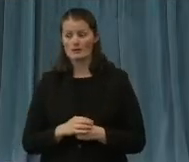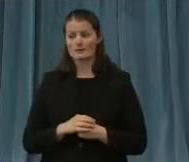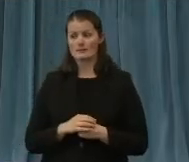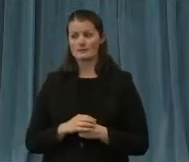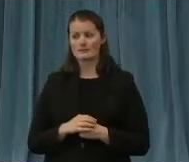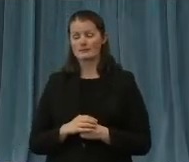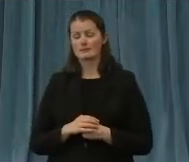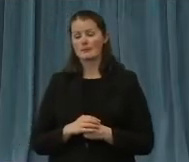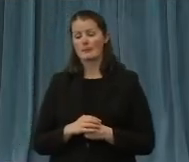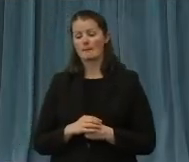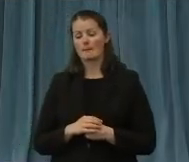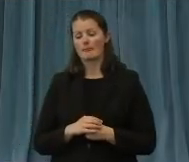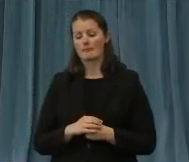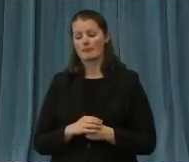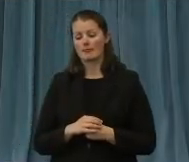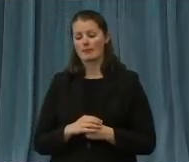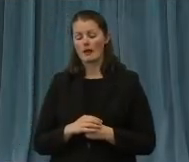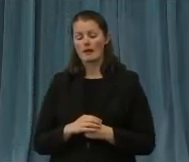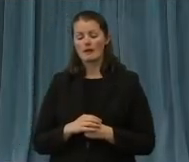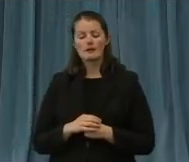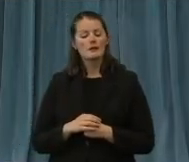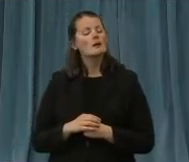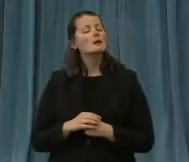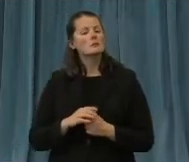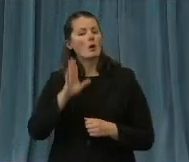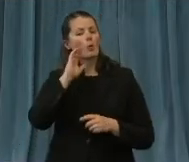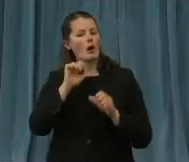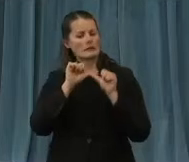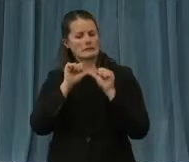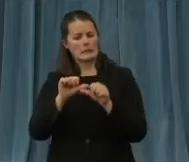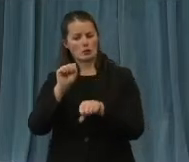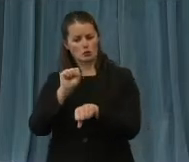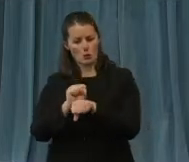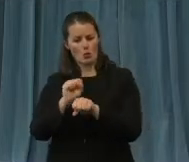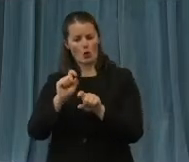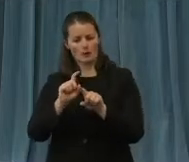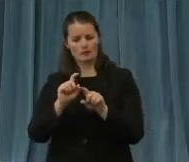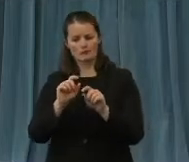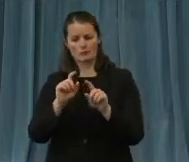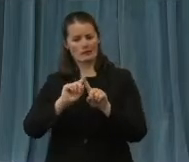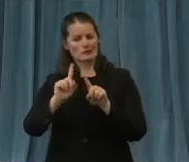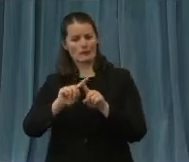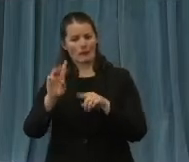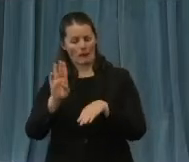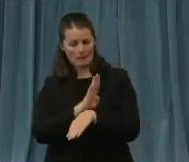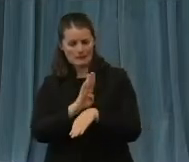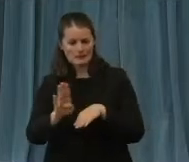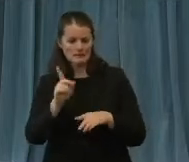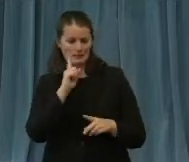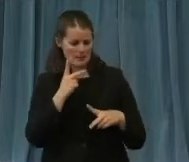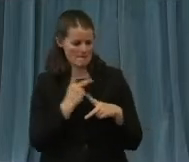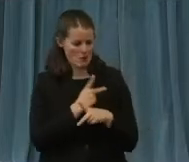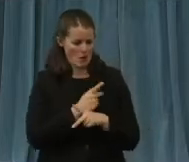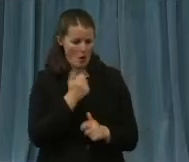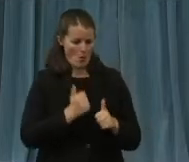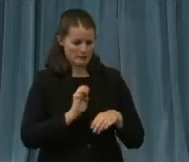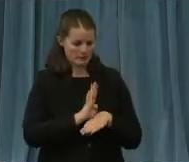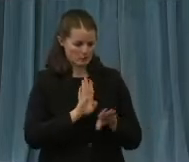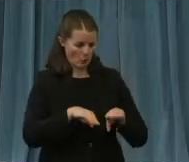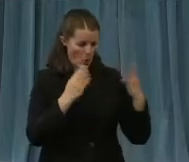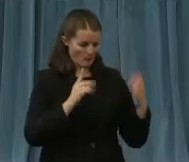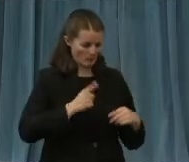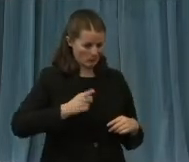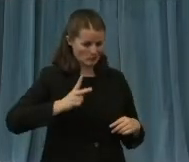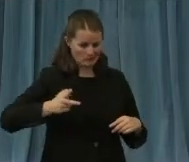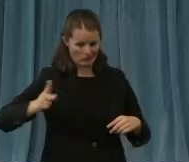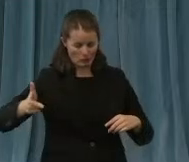forward. These are going to be small baby steps as we begin and see how it works. Hopefully, as people continue to practice what we've asked them to do,